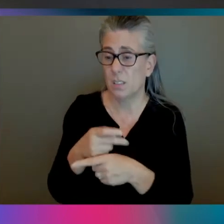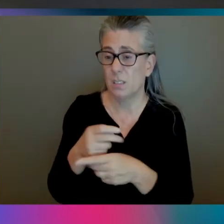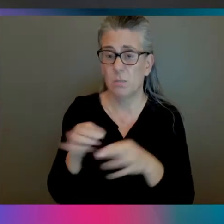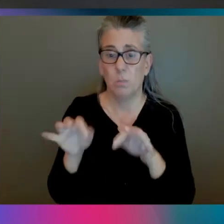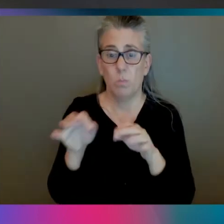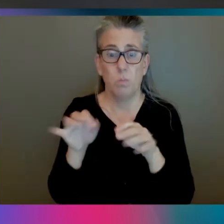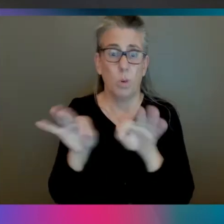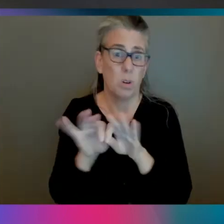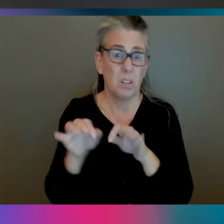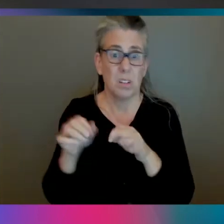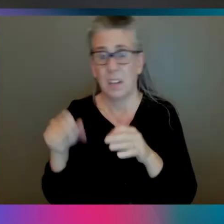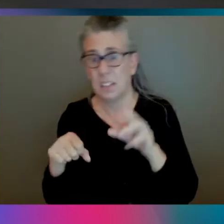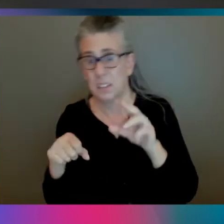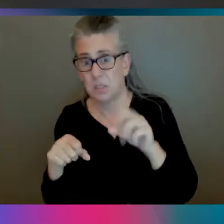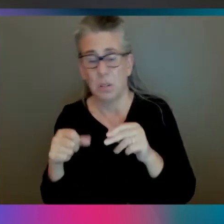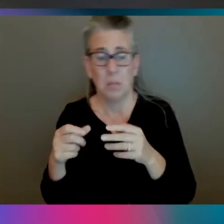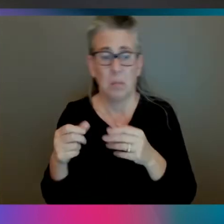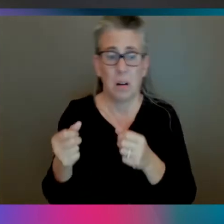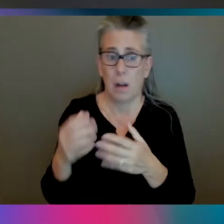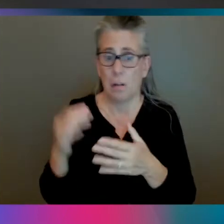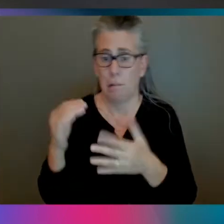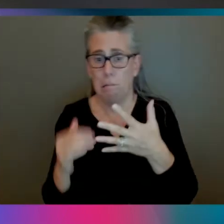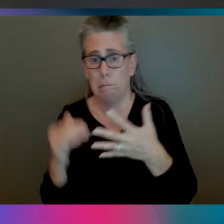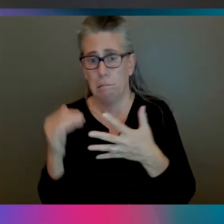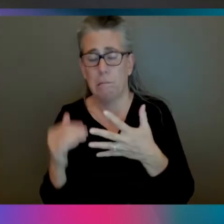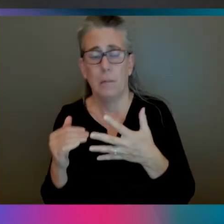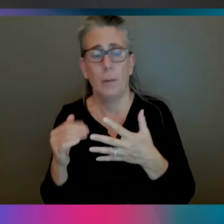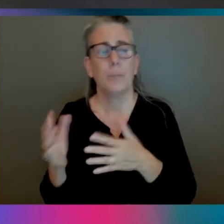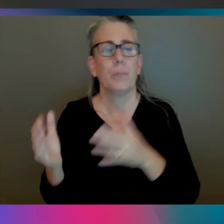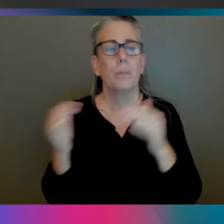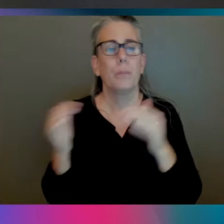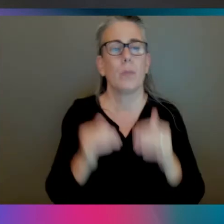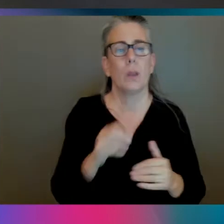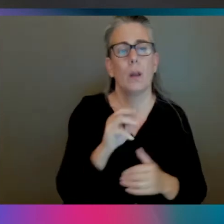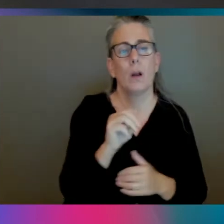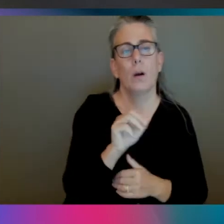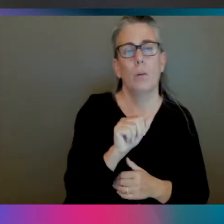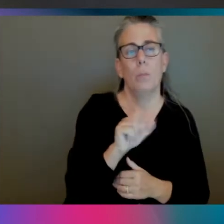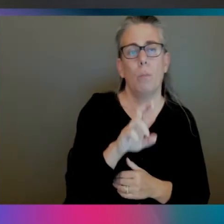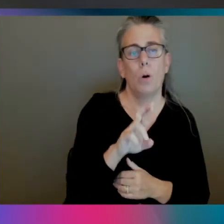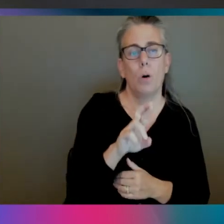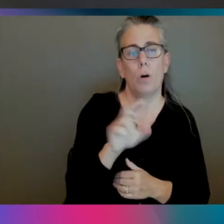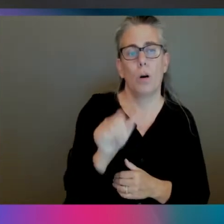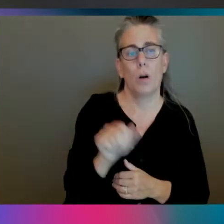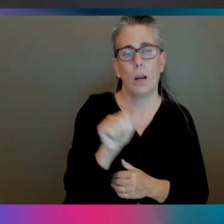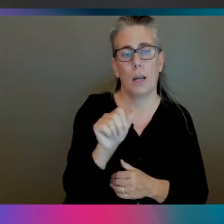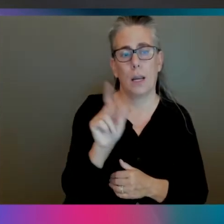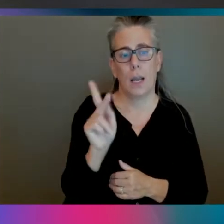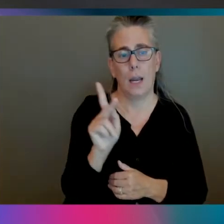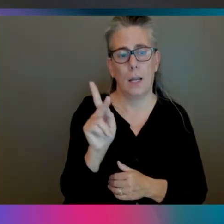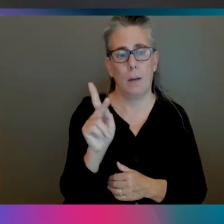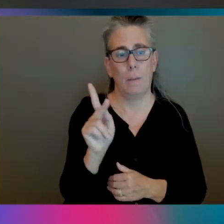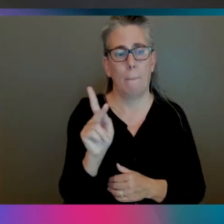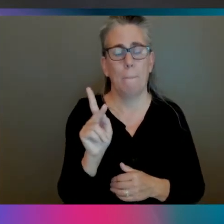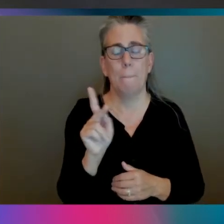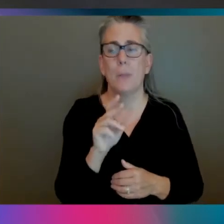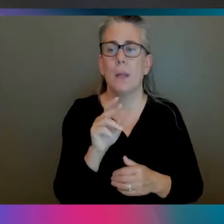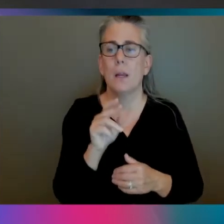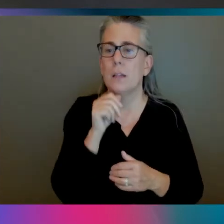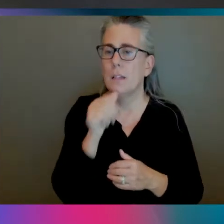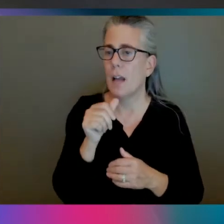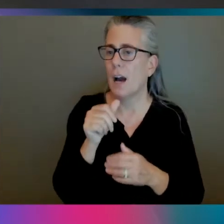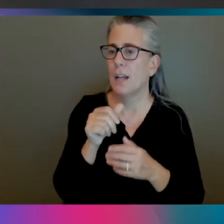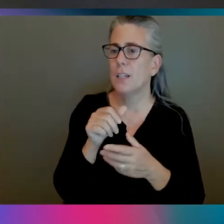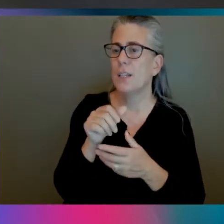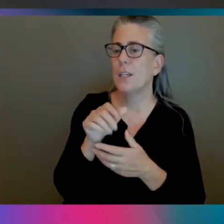there is the... Not to be confused with REMARS. Not even close to being REMARS. Although it's pretty cool